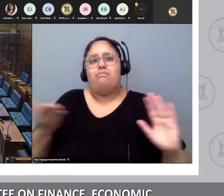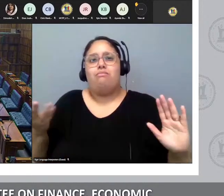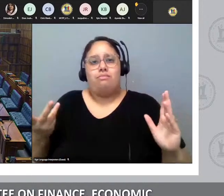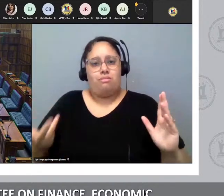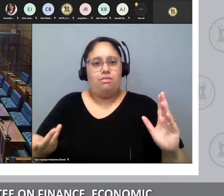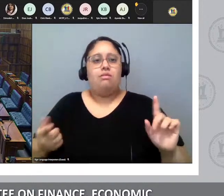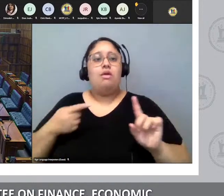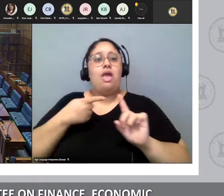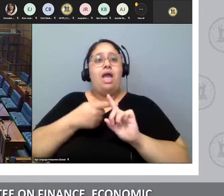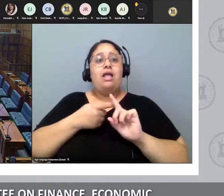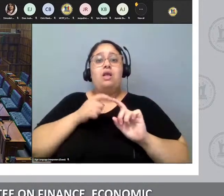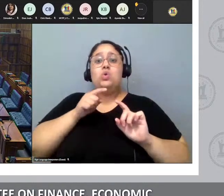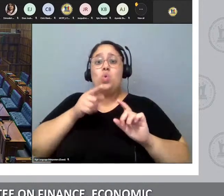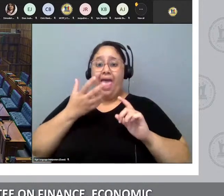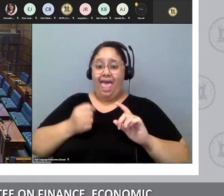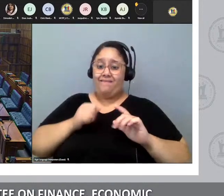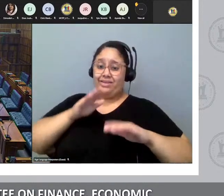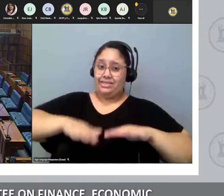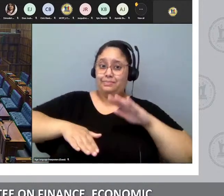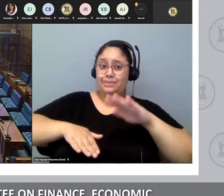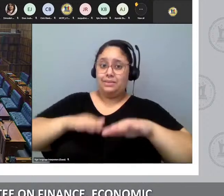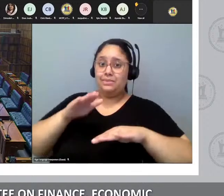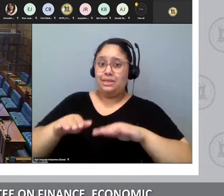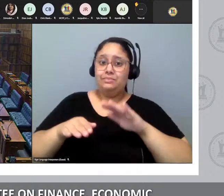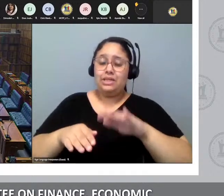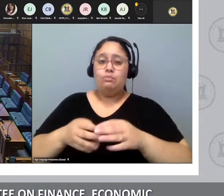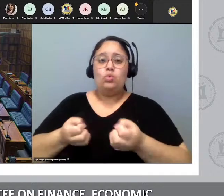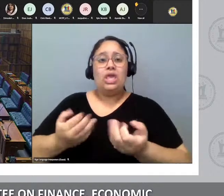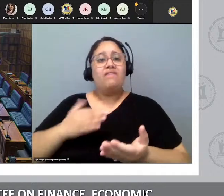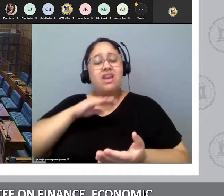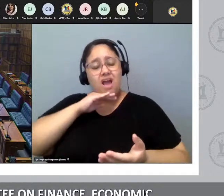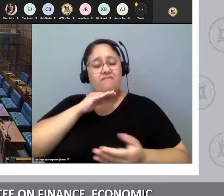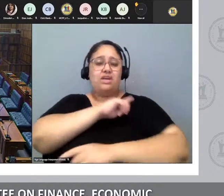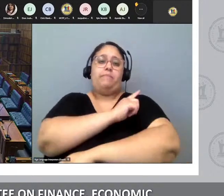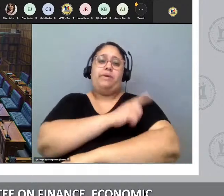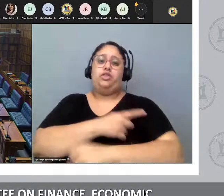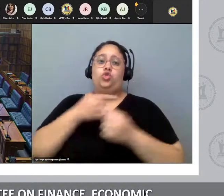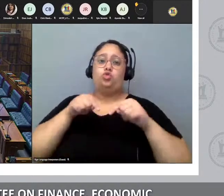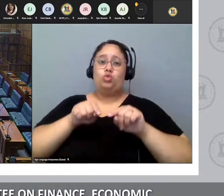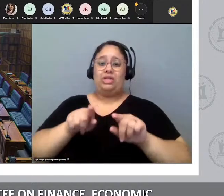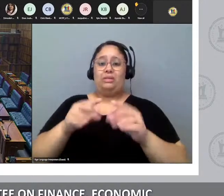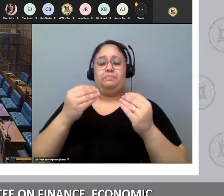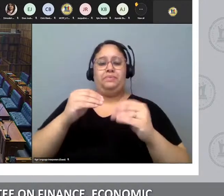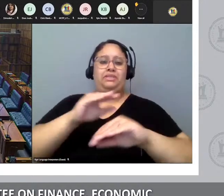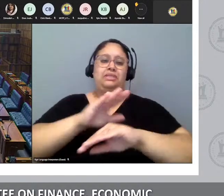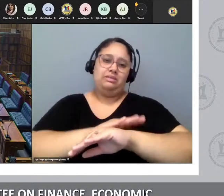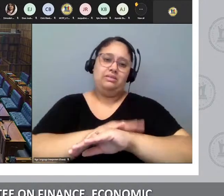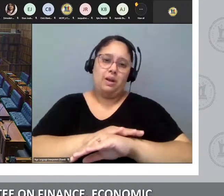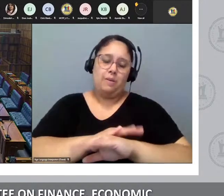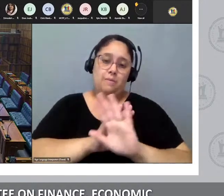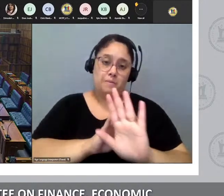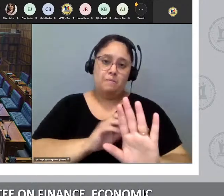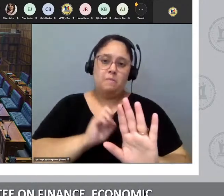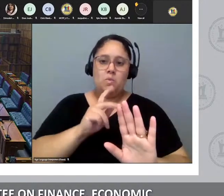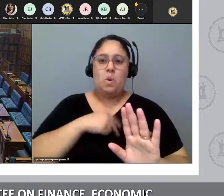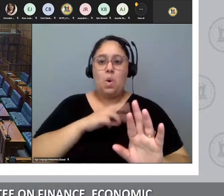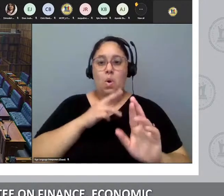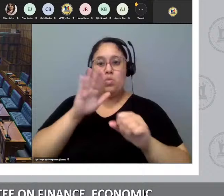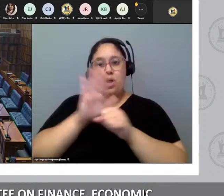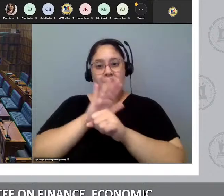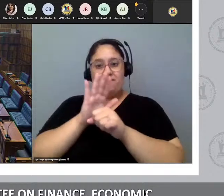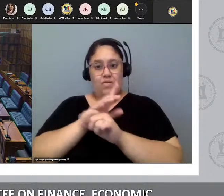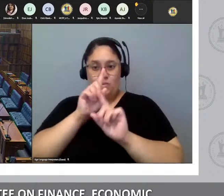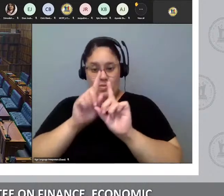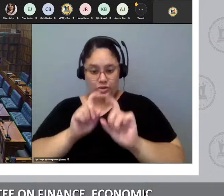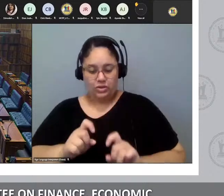steps have been taken um to provide capacity during these periods all right I hope you've managed to write down those questions or make